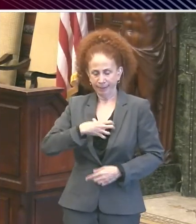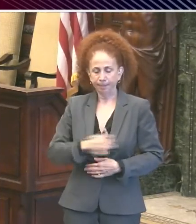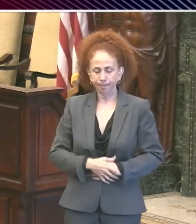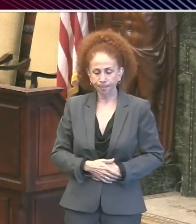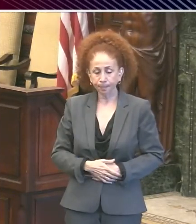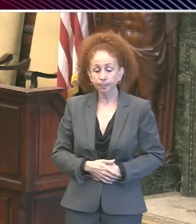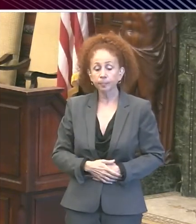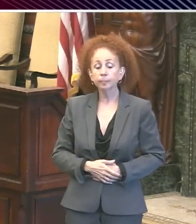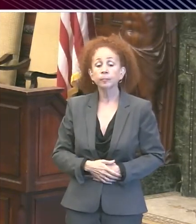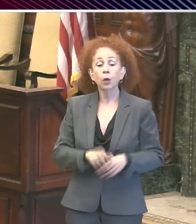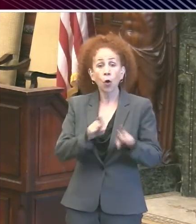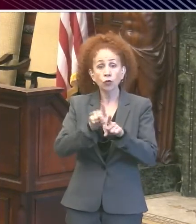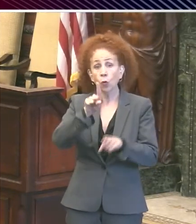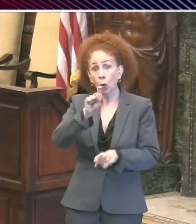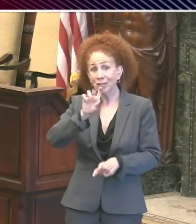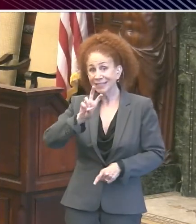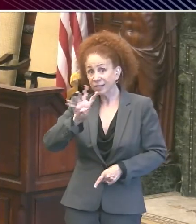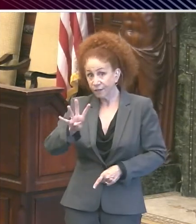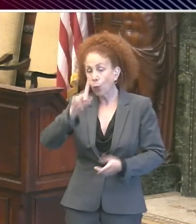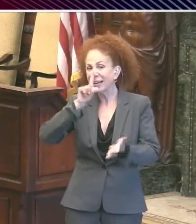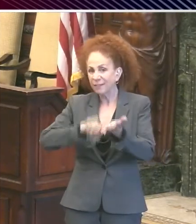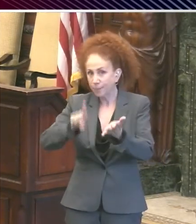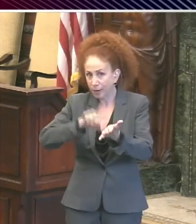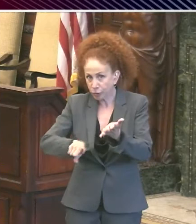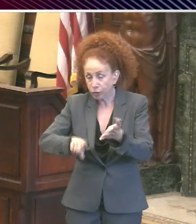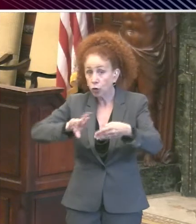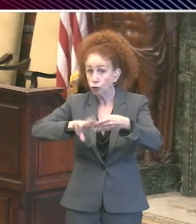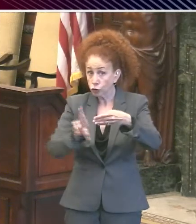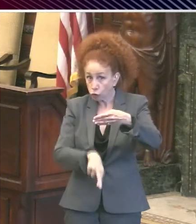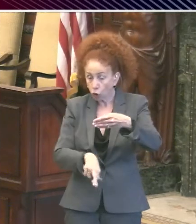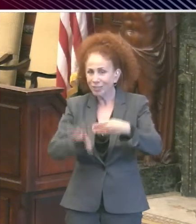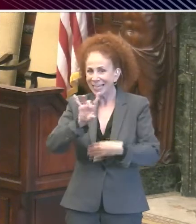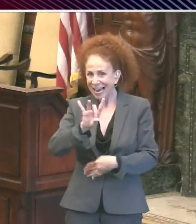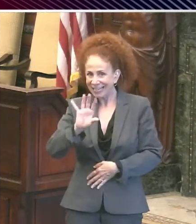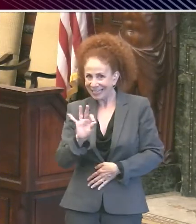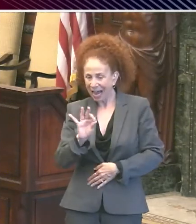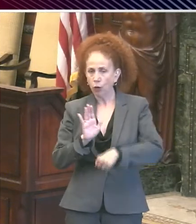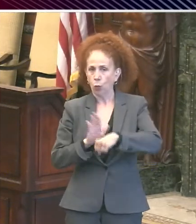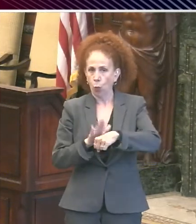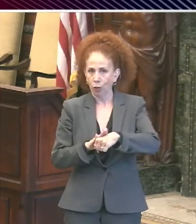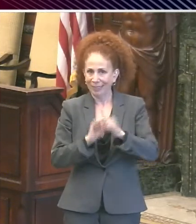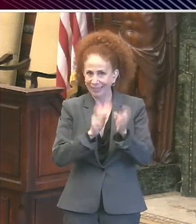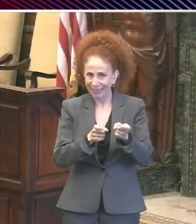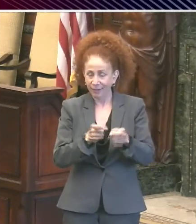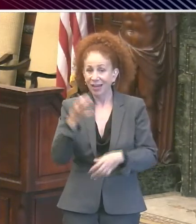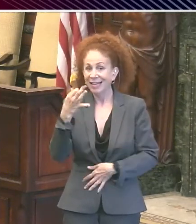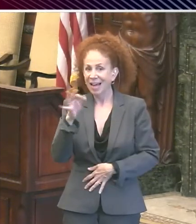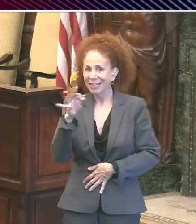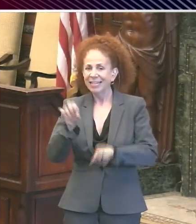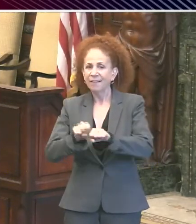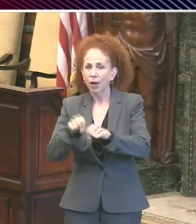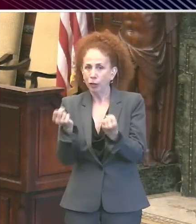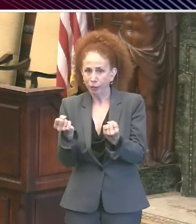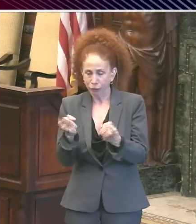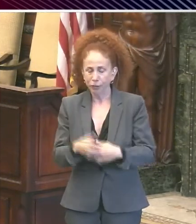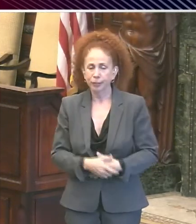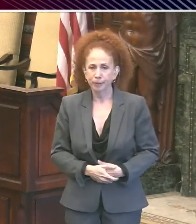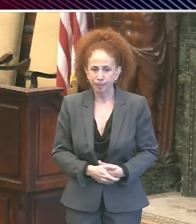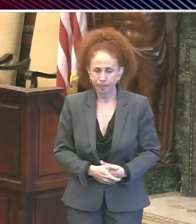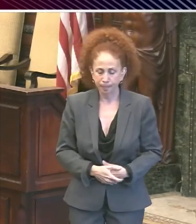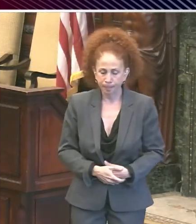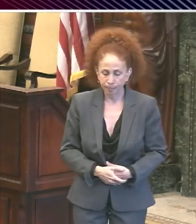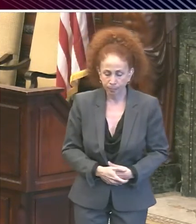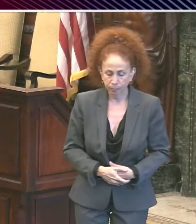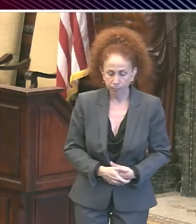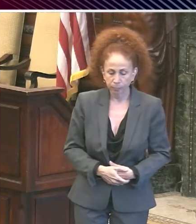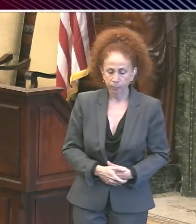done 164 inspections, which resulted in 89 warnings and 19 violations. And